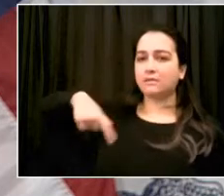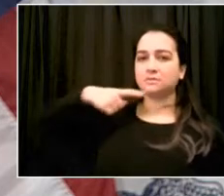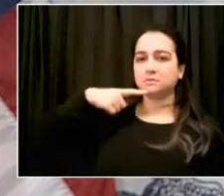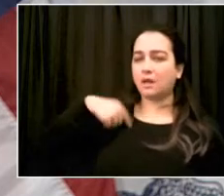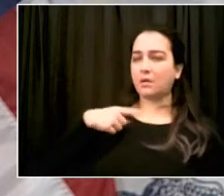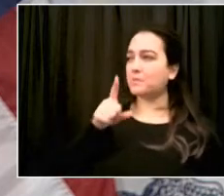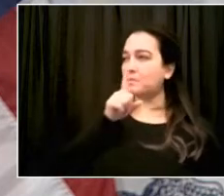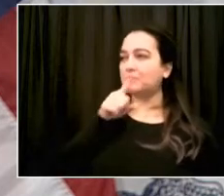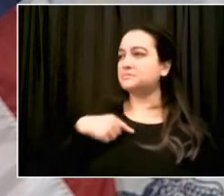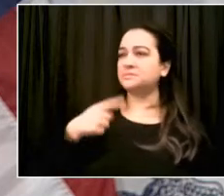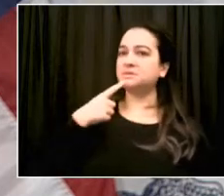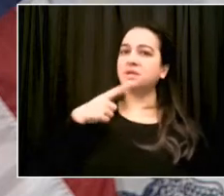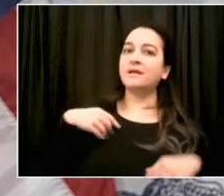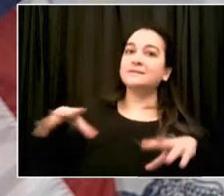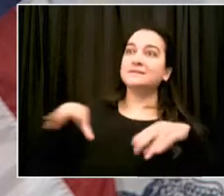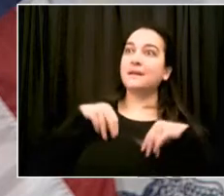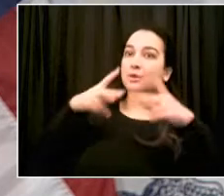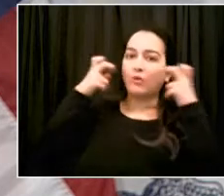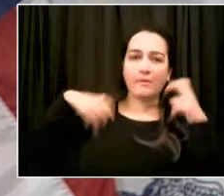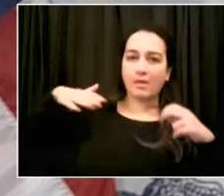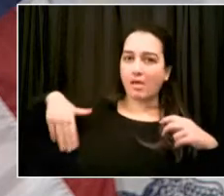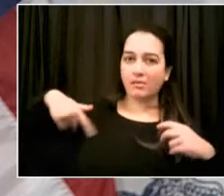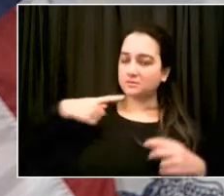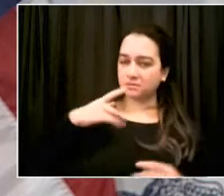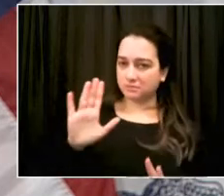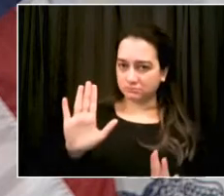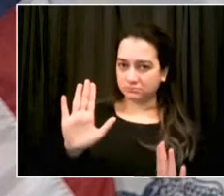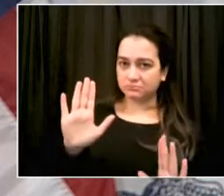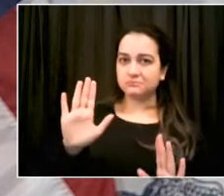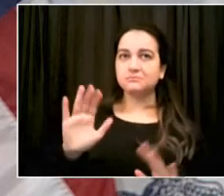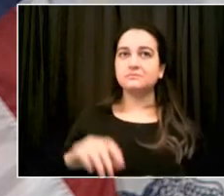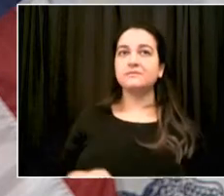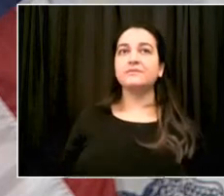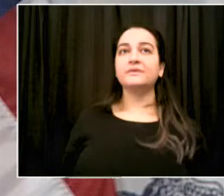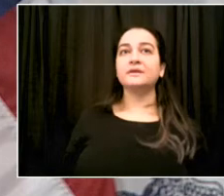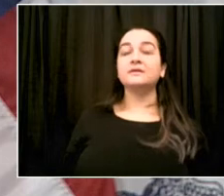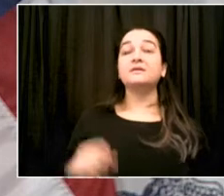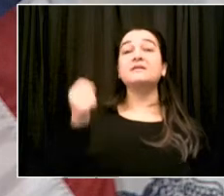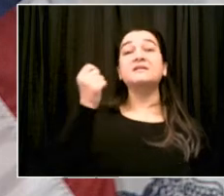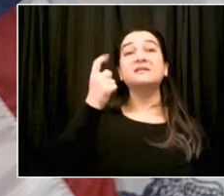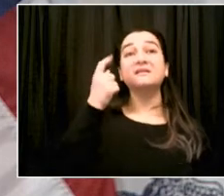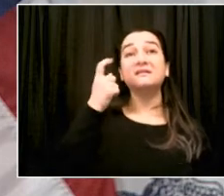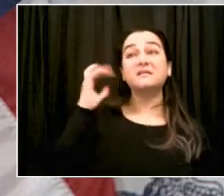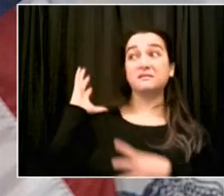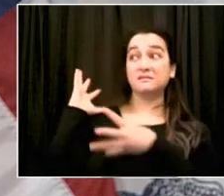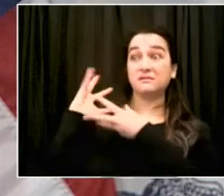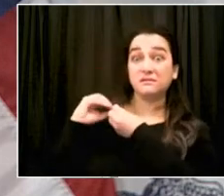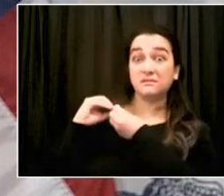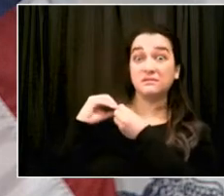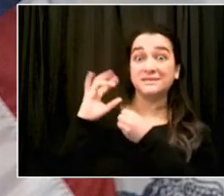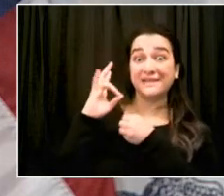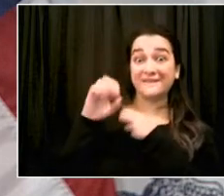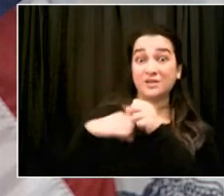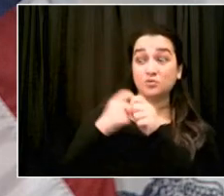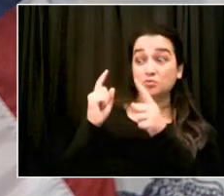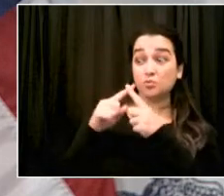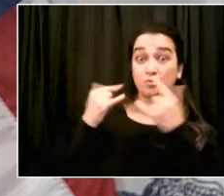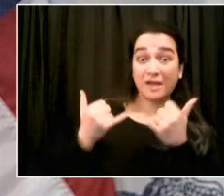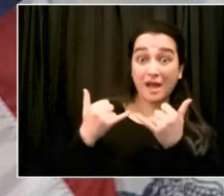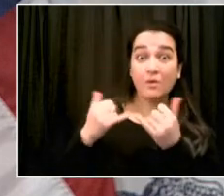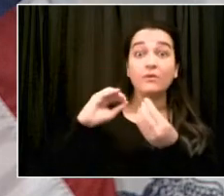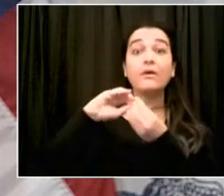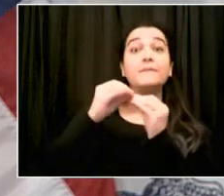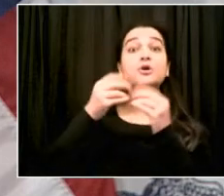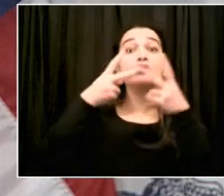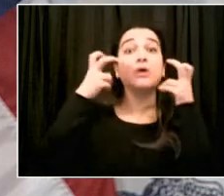6 years where we had steady decrease in crime, where the city got safer and safer. In fact, we literally had a point not